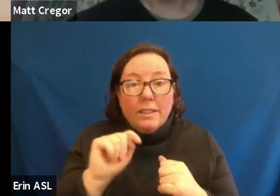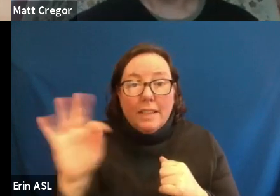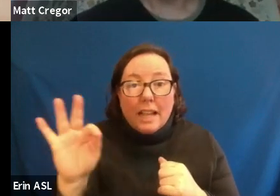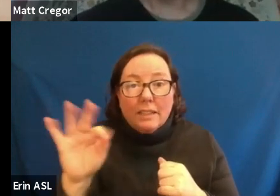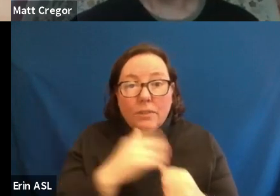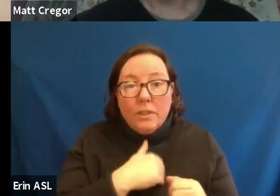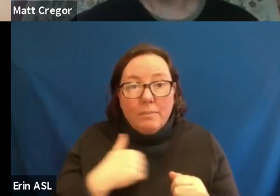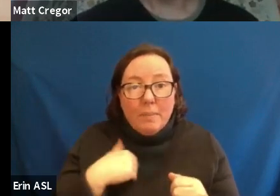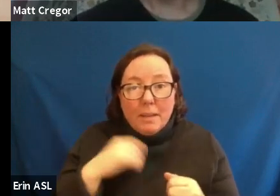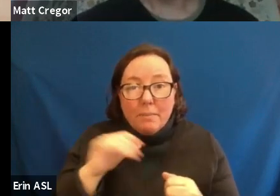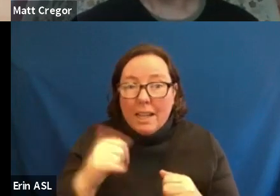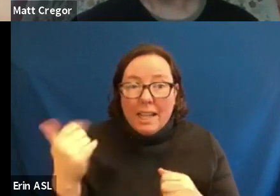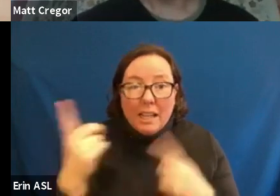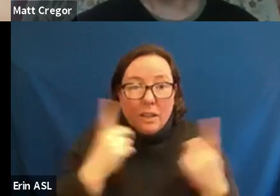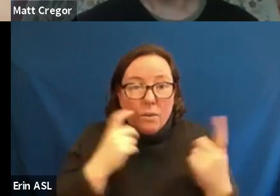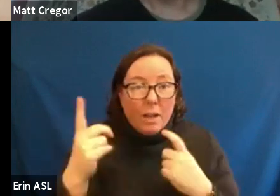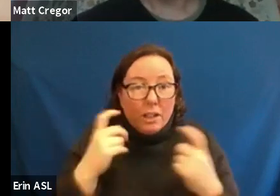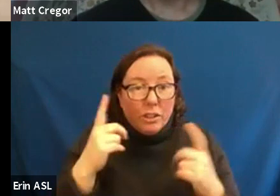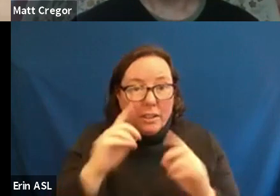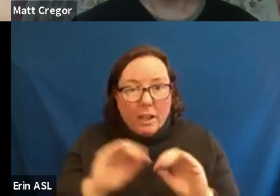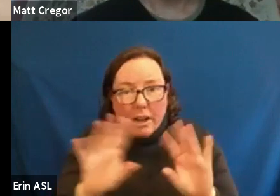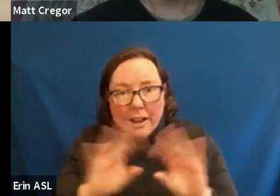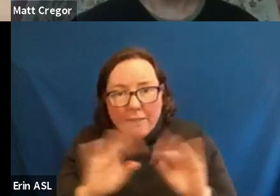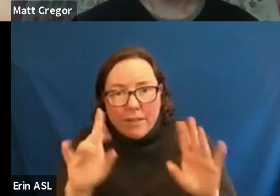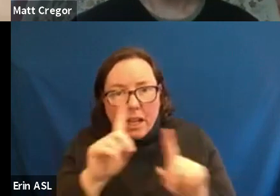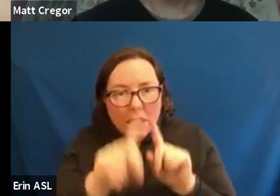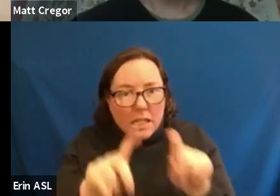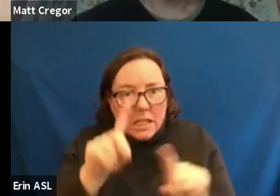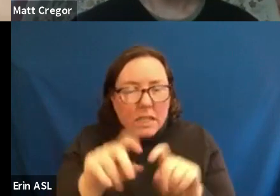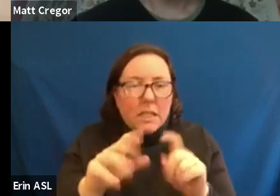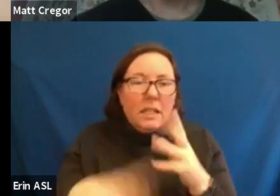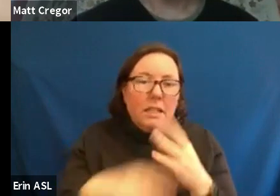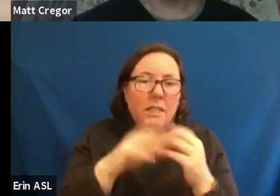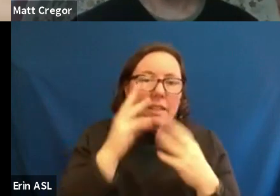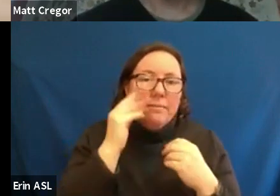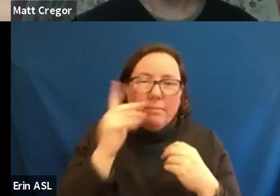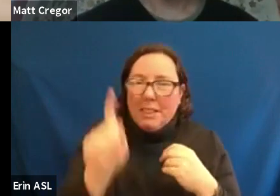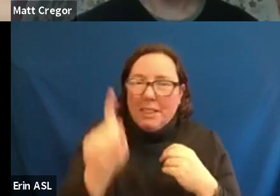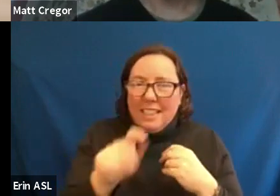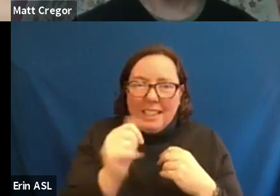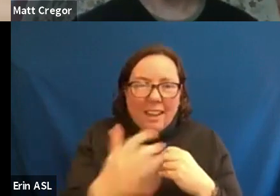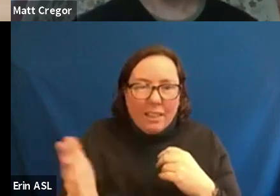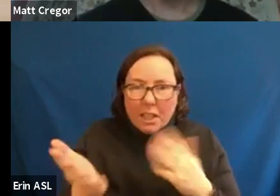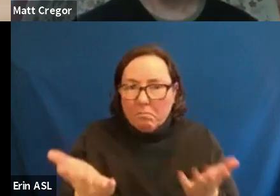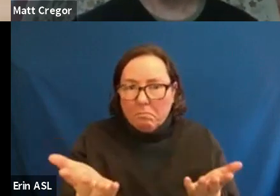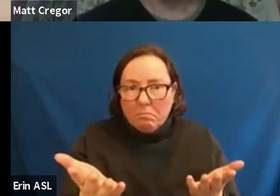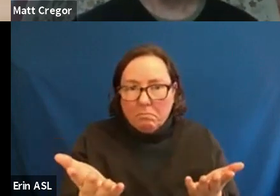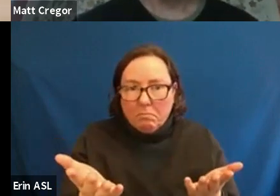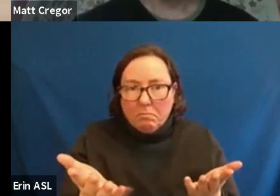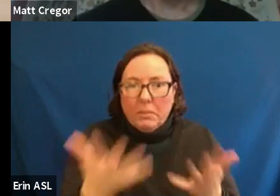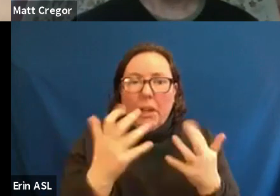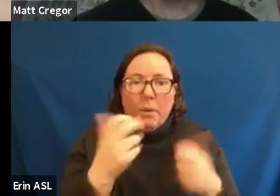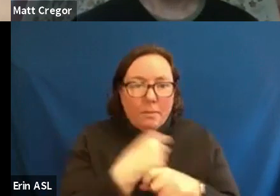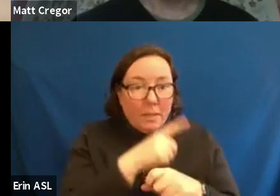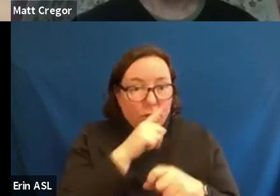any questions that you have for clarification or additional information? Want to make sure that this